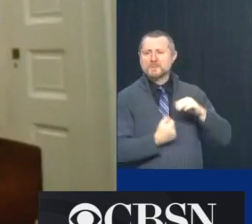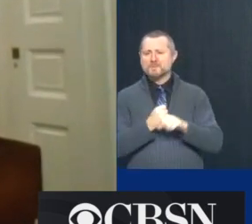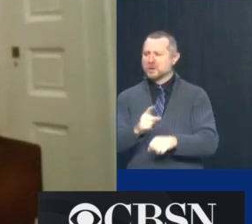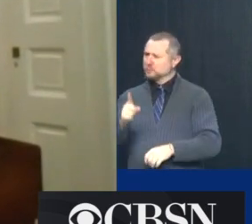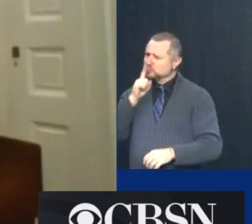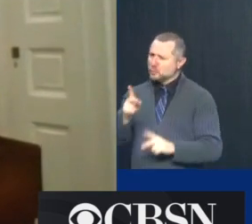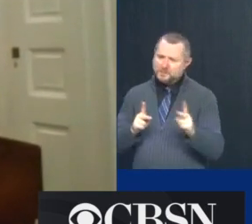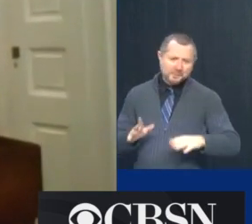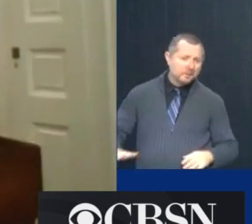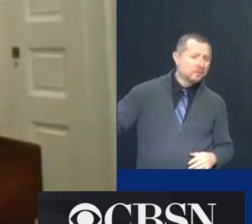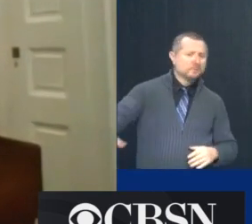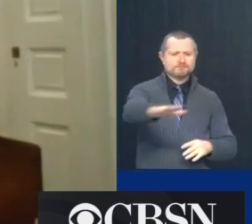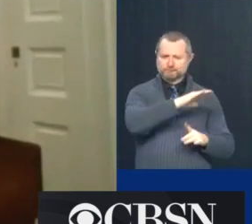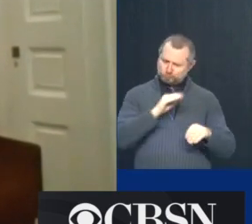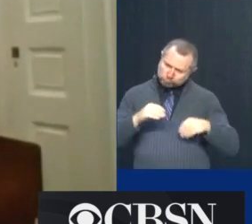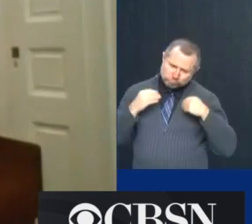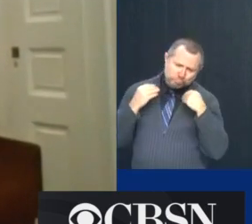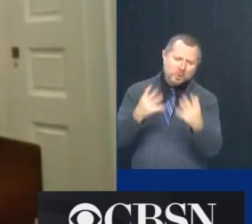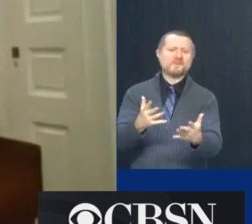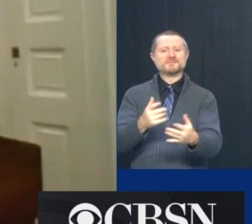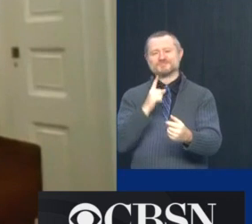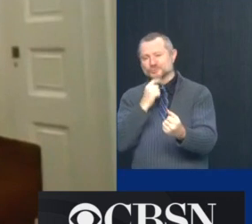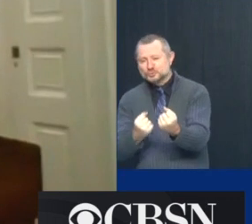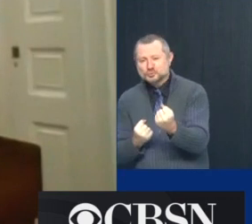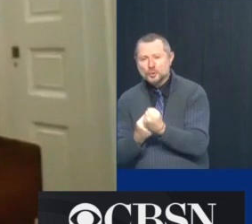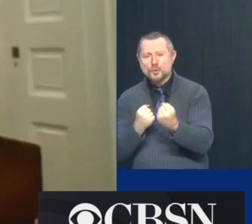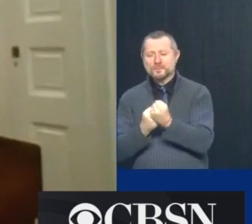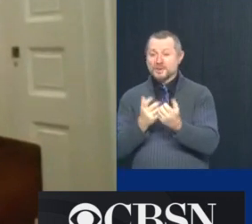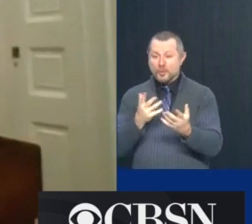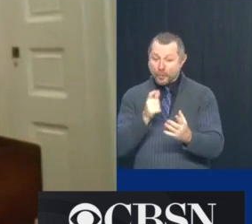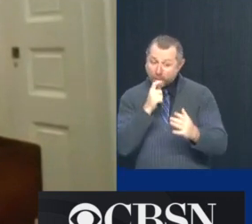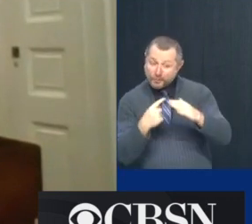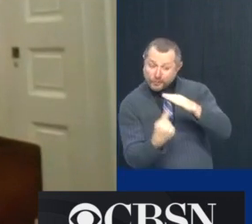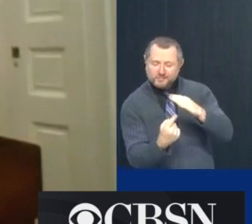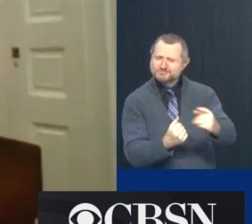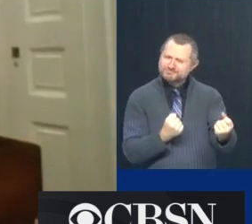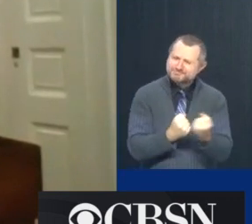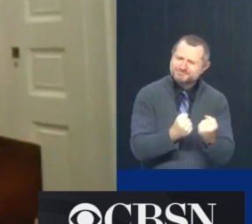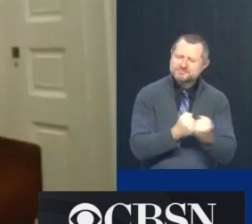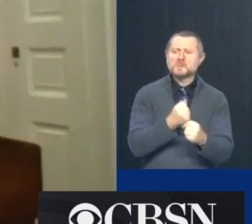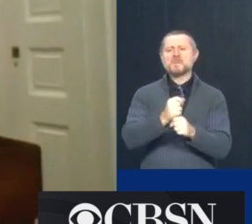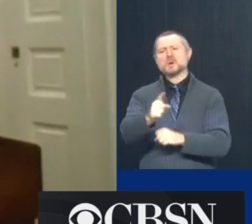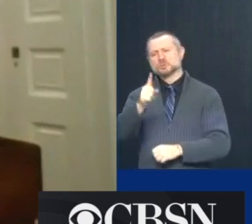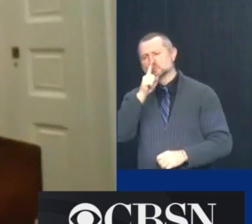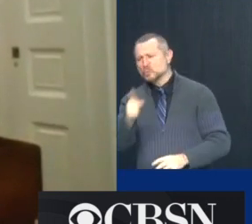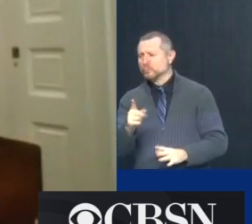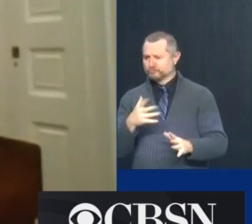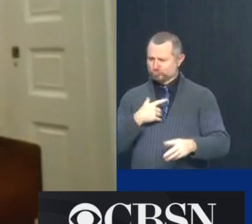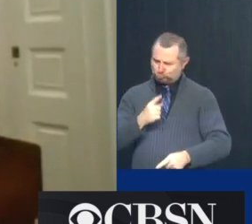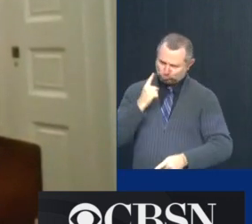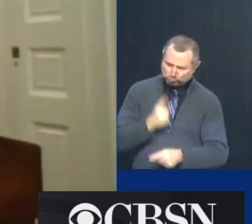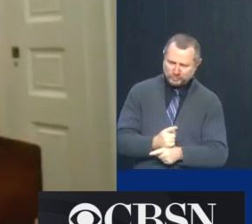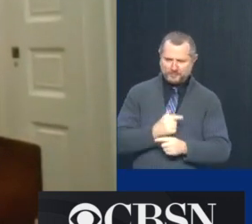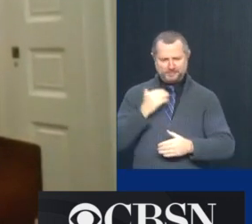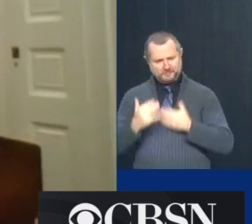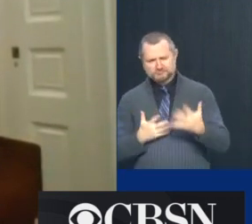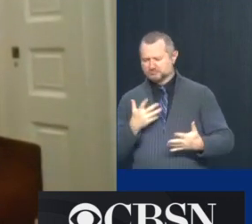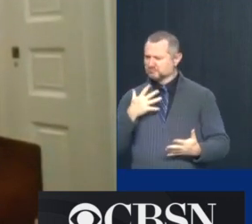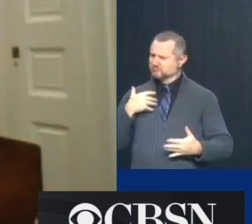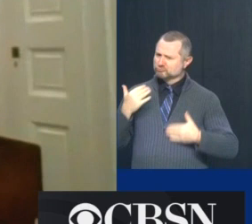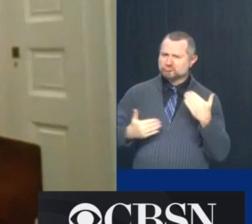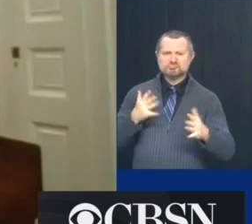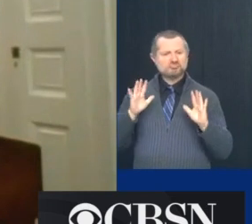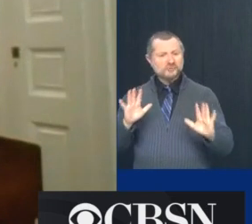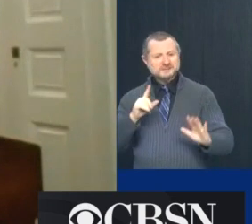people get the support they need if they need to quarantine, but also to do the good enforcement work to make sure people realize how serious it is. So,